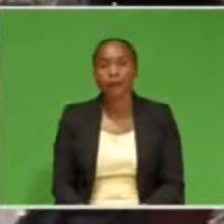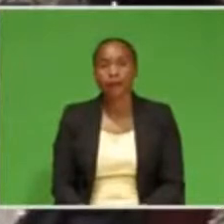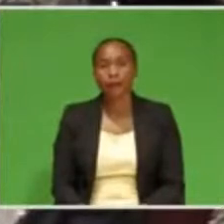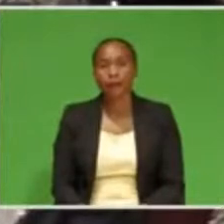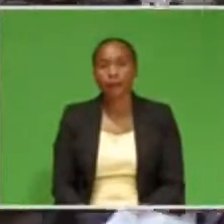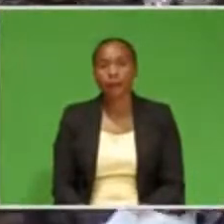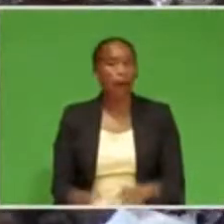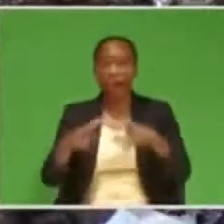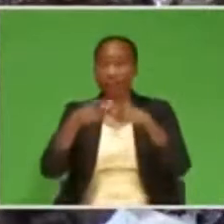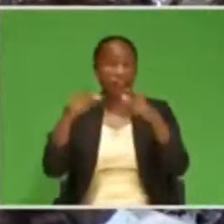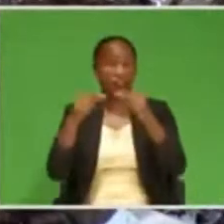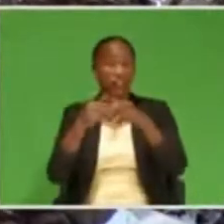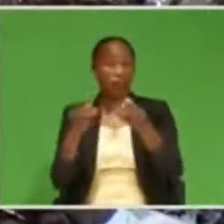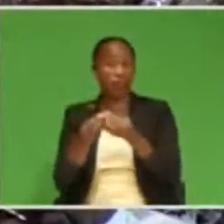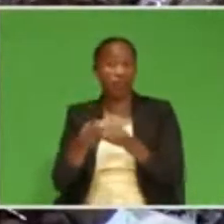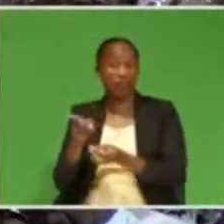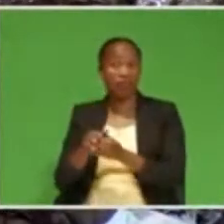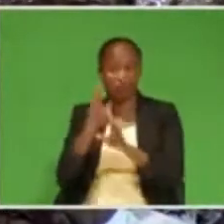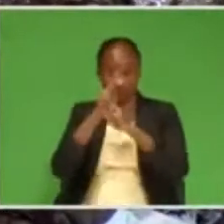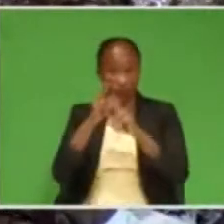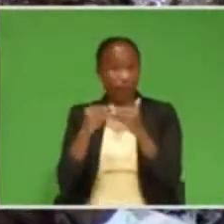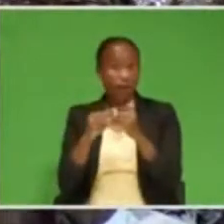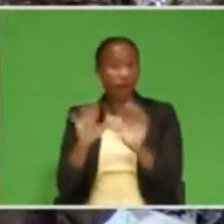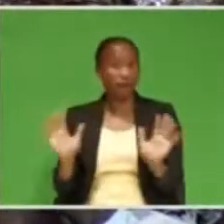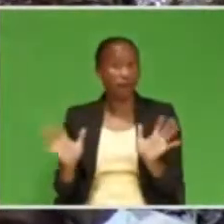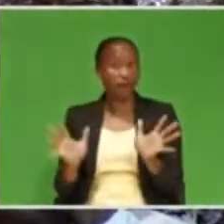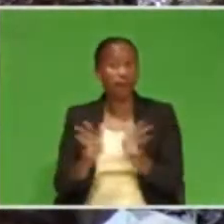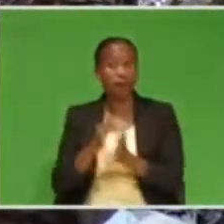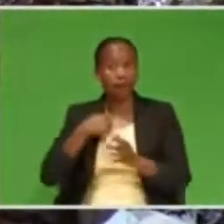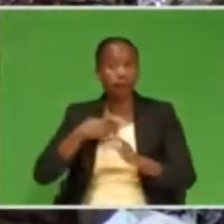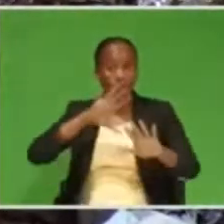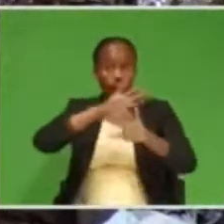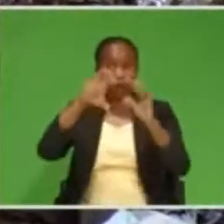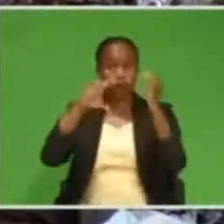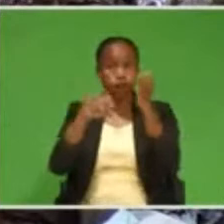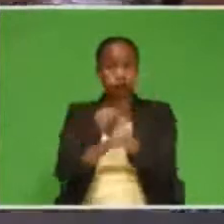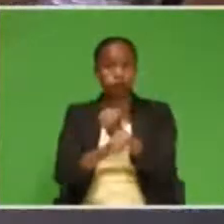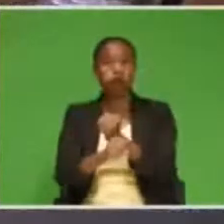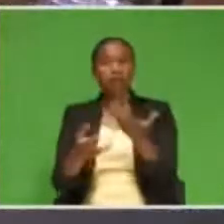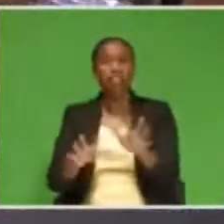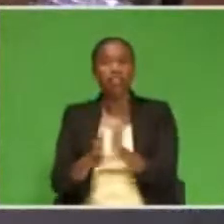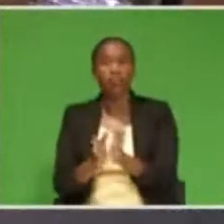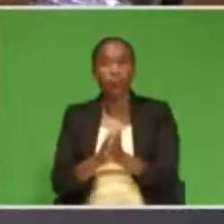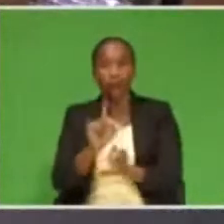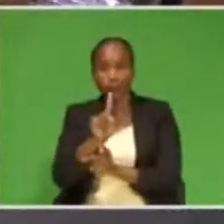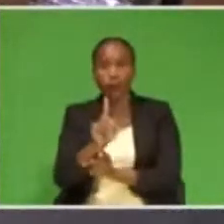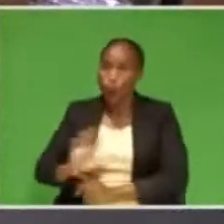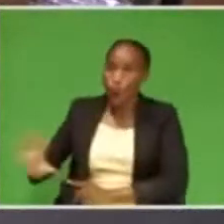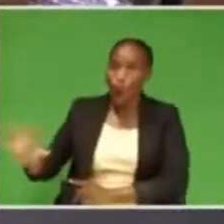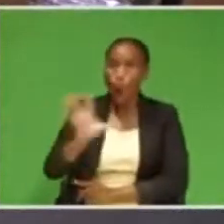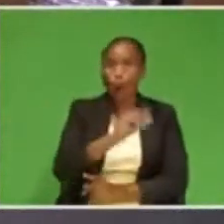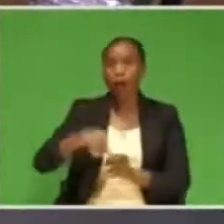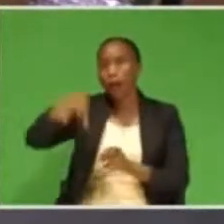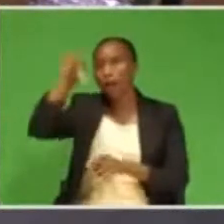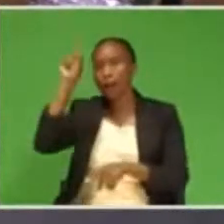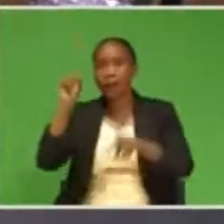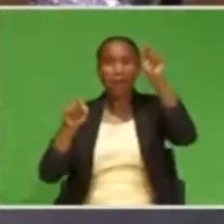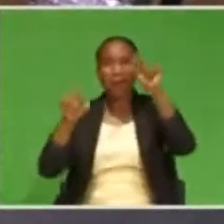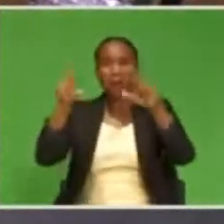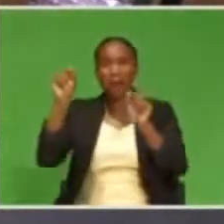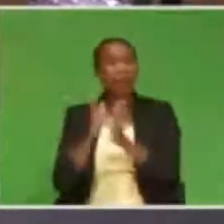I'm done with that, honorable members. I've come to a conclusion that what you all are raising has